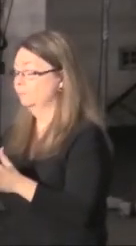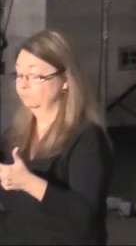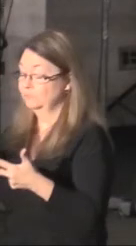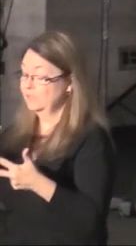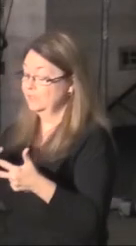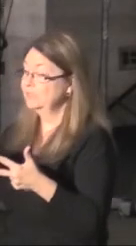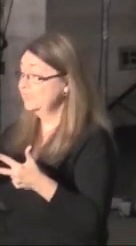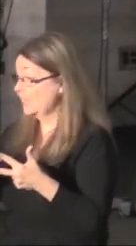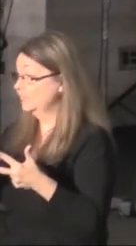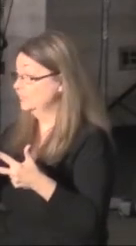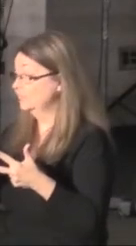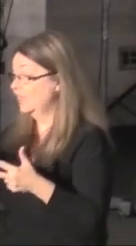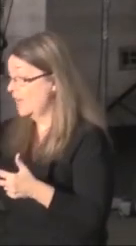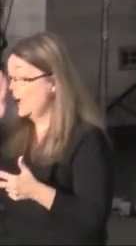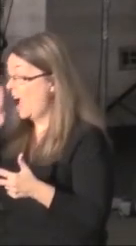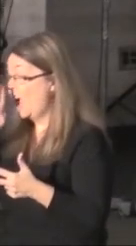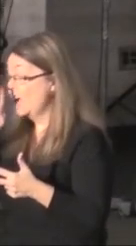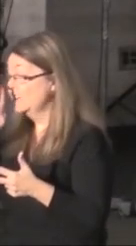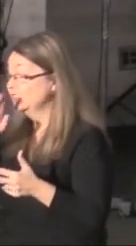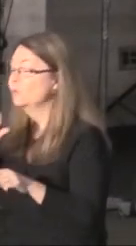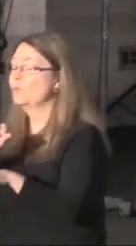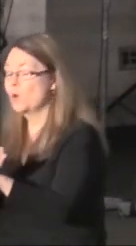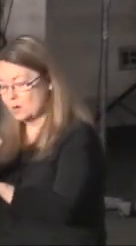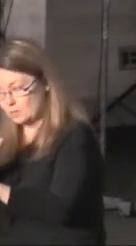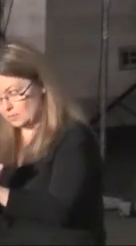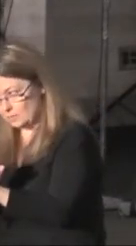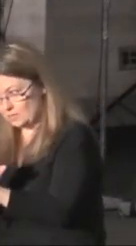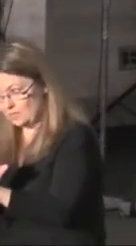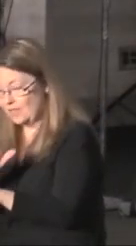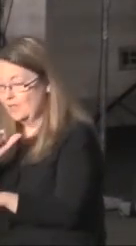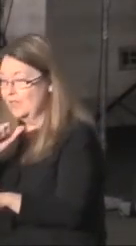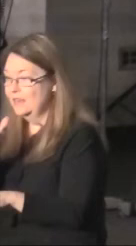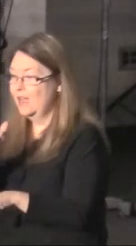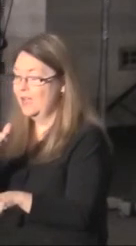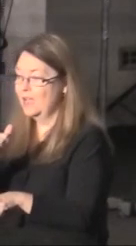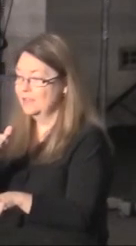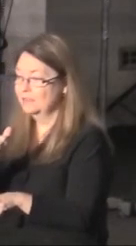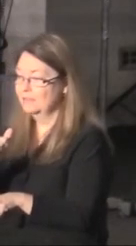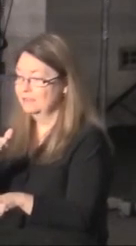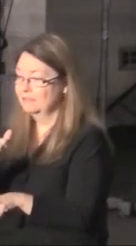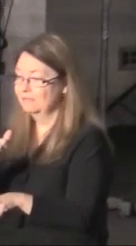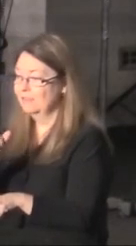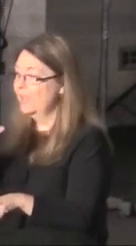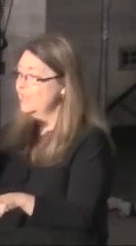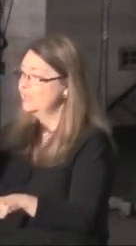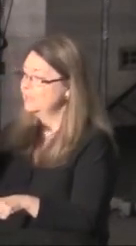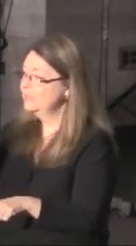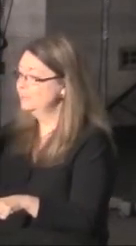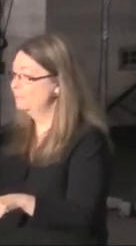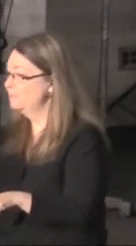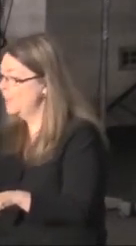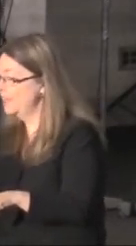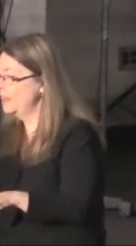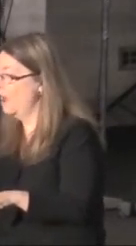you to take away this morning. It's this: God is at work, not in spite of, but through your difficult circumstances.